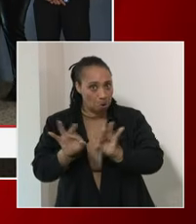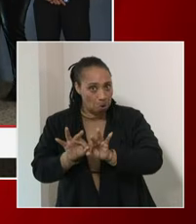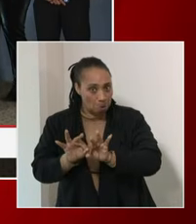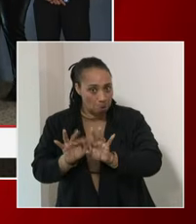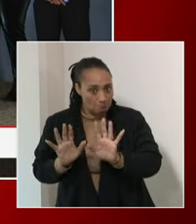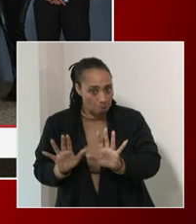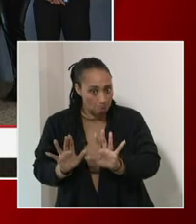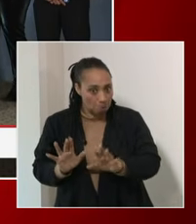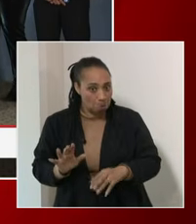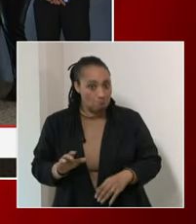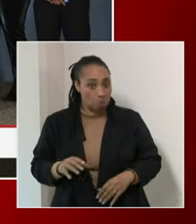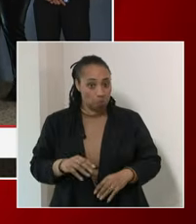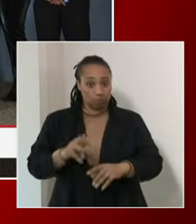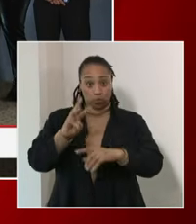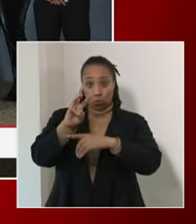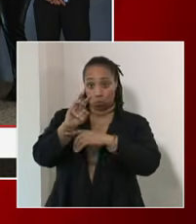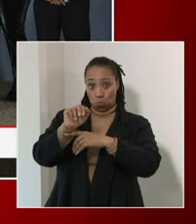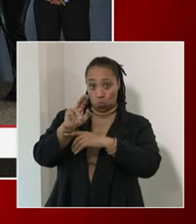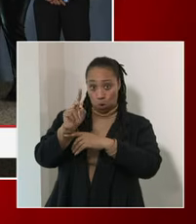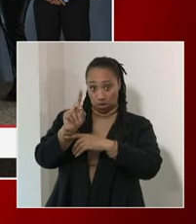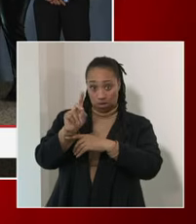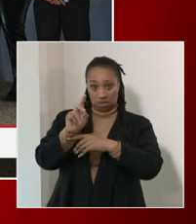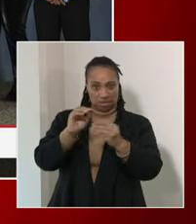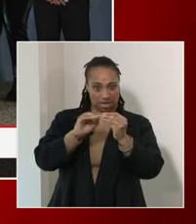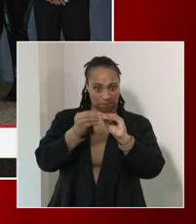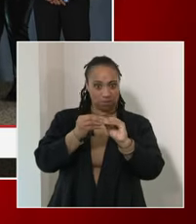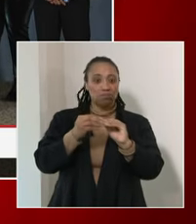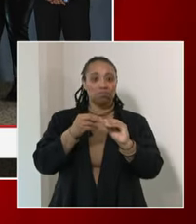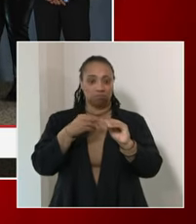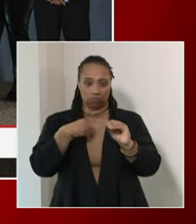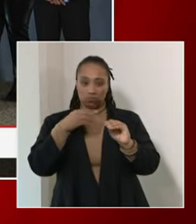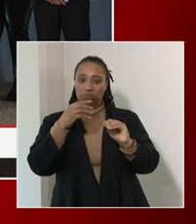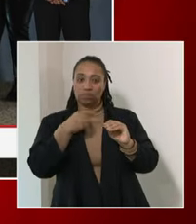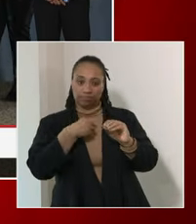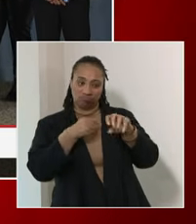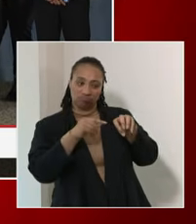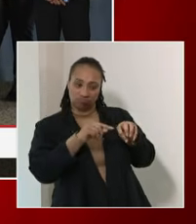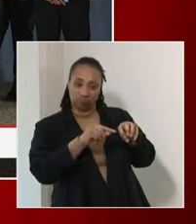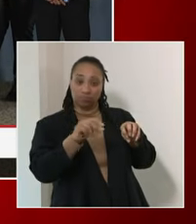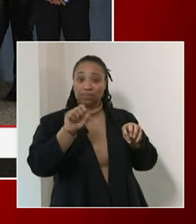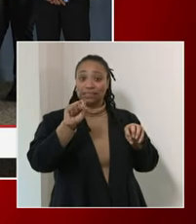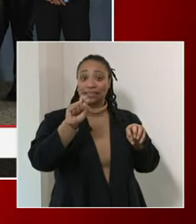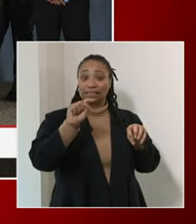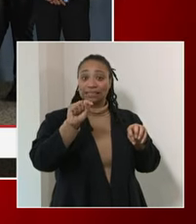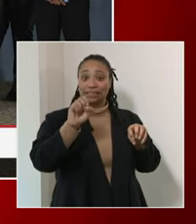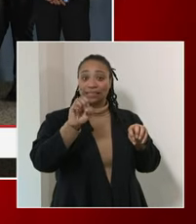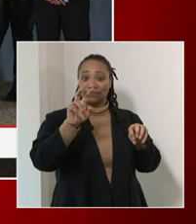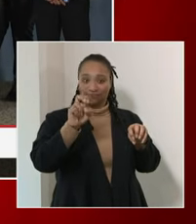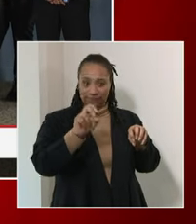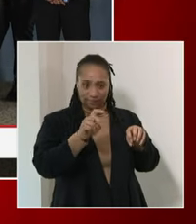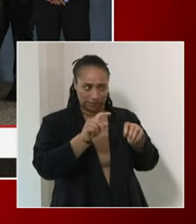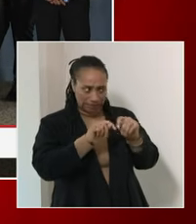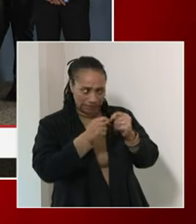numbers, and I know Steve and his team would be happy to share that with you. But let me follow up